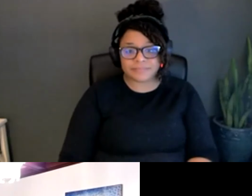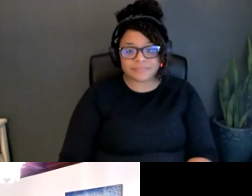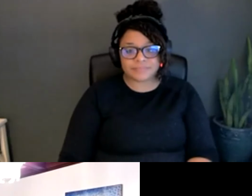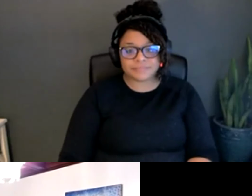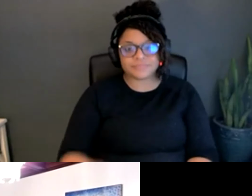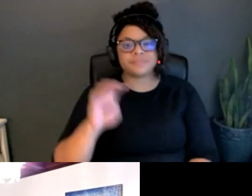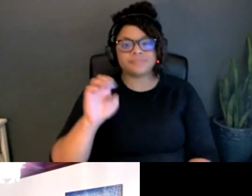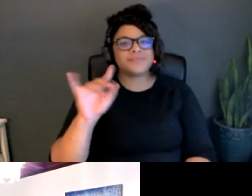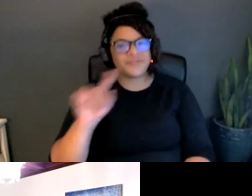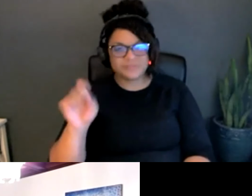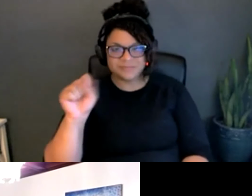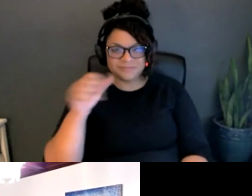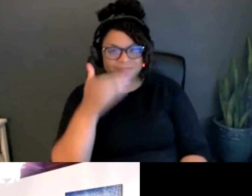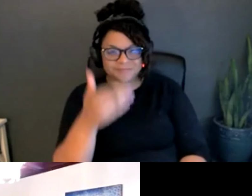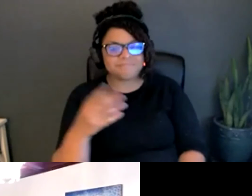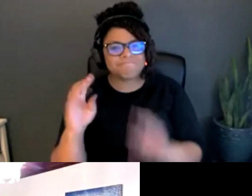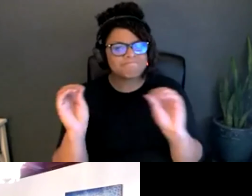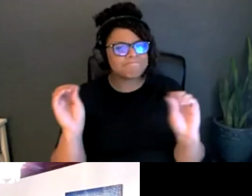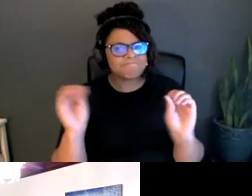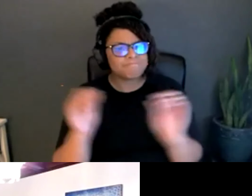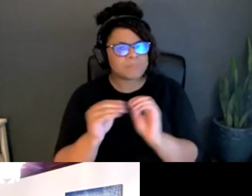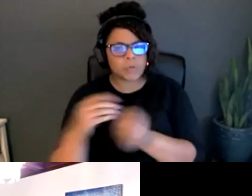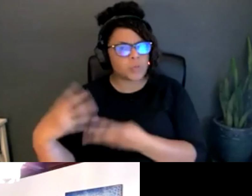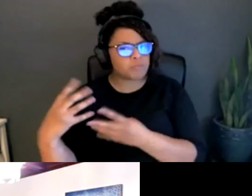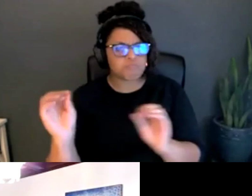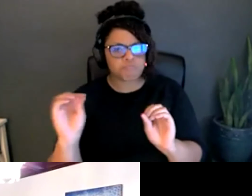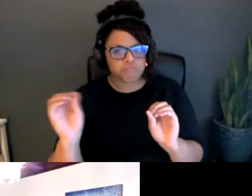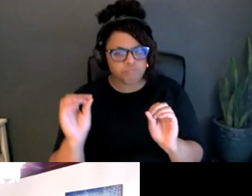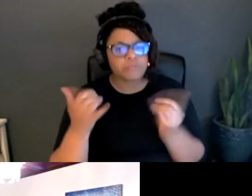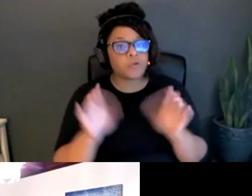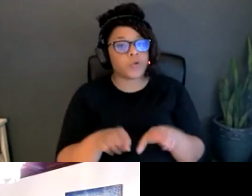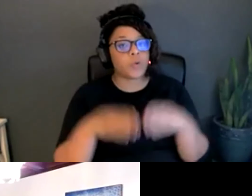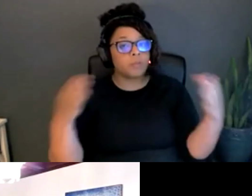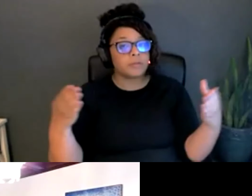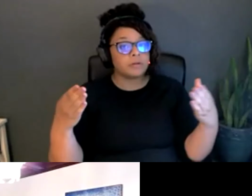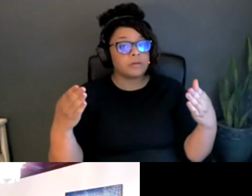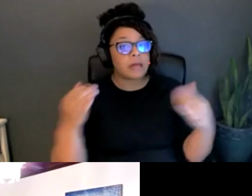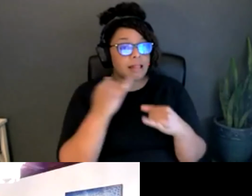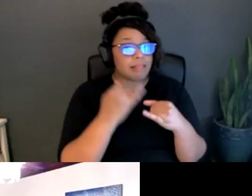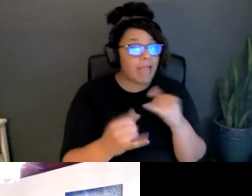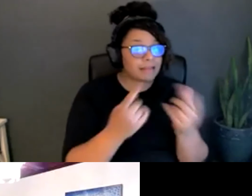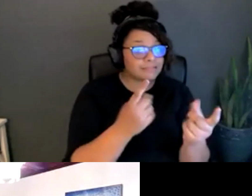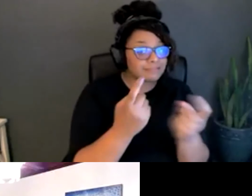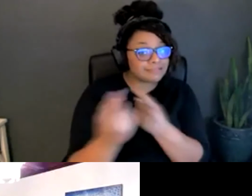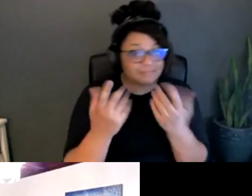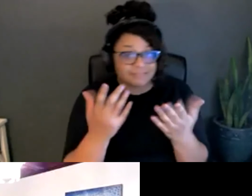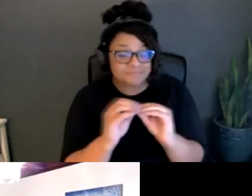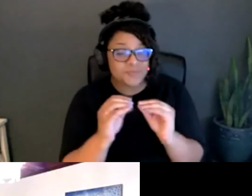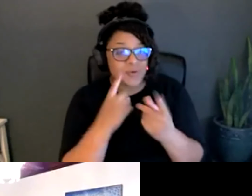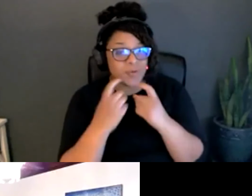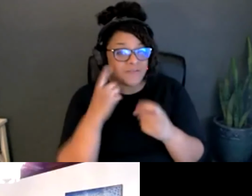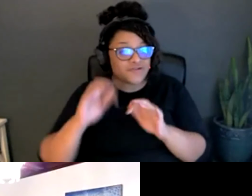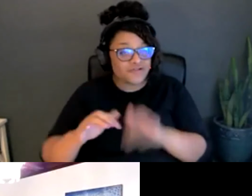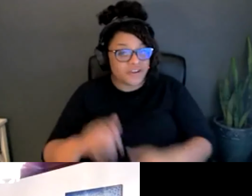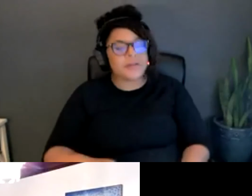It does. Thank you. I don't see any more questions. I will open it up last round if anybody wants to throw a question in the chat, but